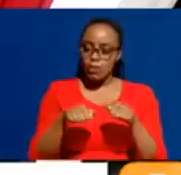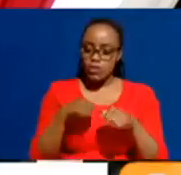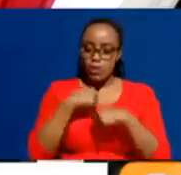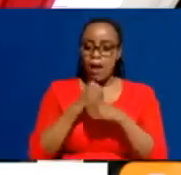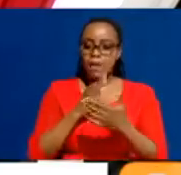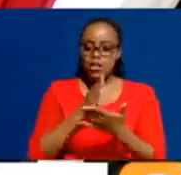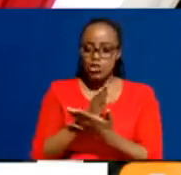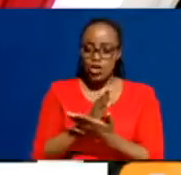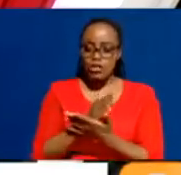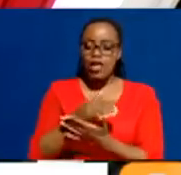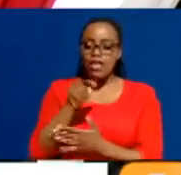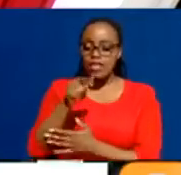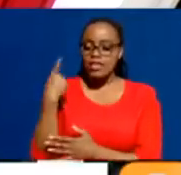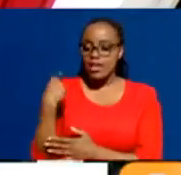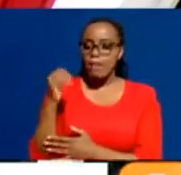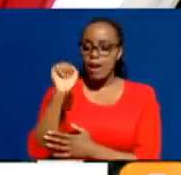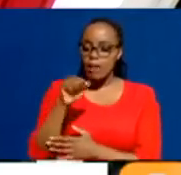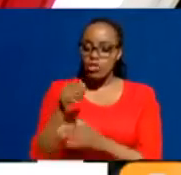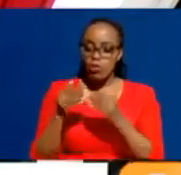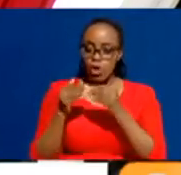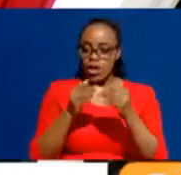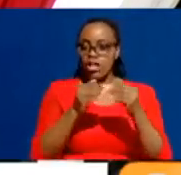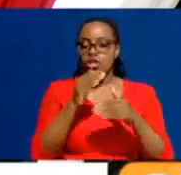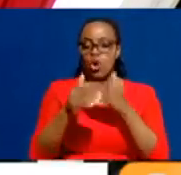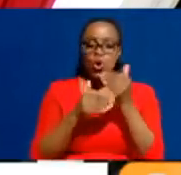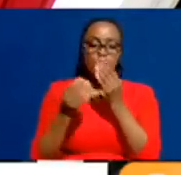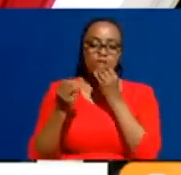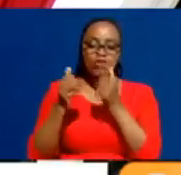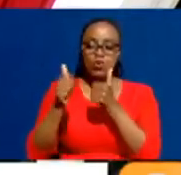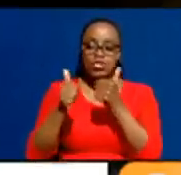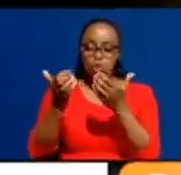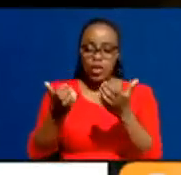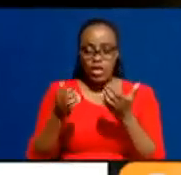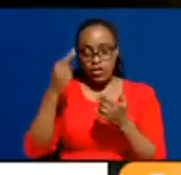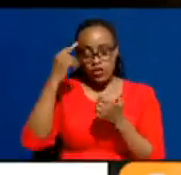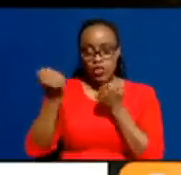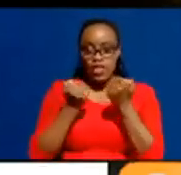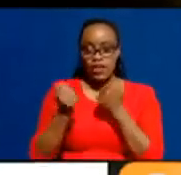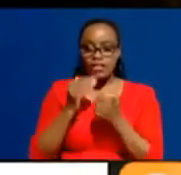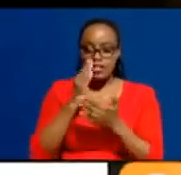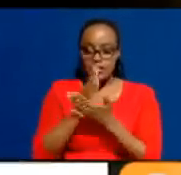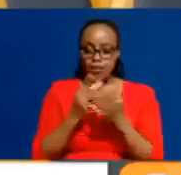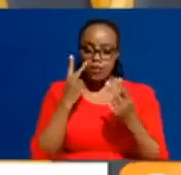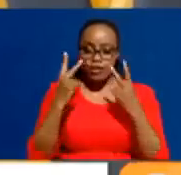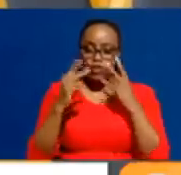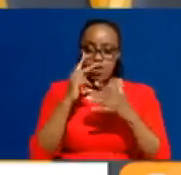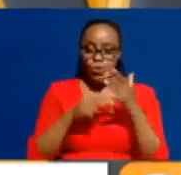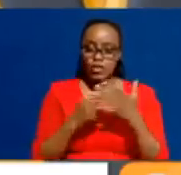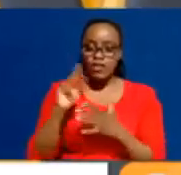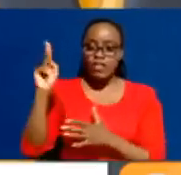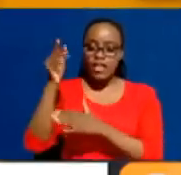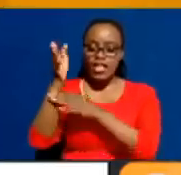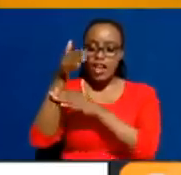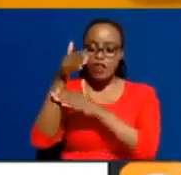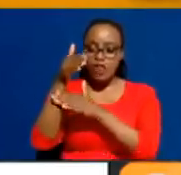ensure that the plates you have can lead us to all the information we need to have about the motor vehicle. Some of the visible features include the Kenyan